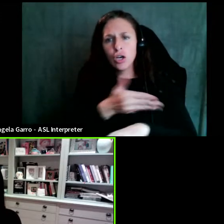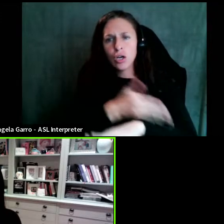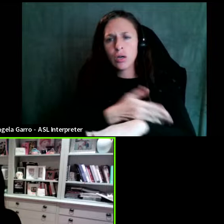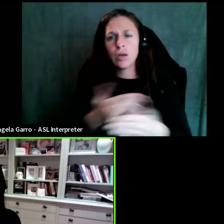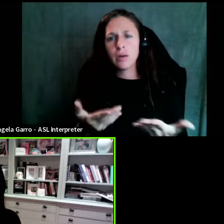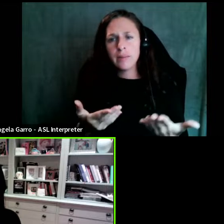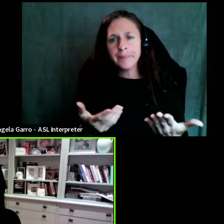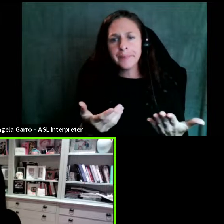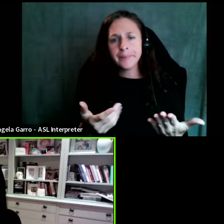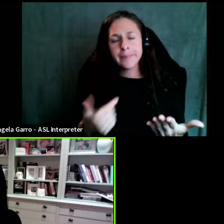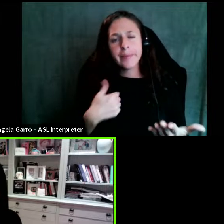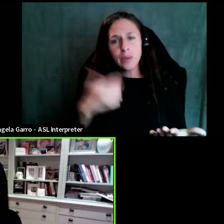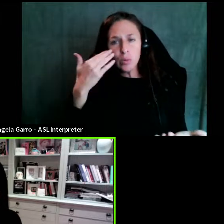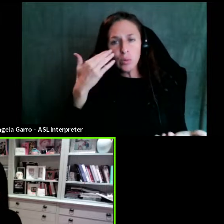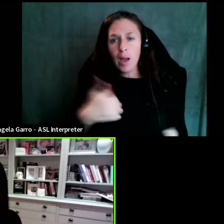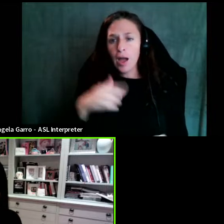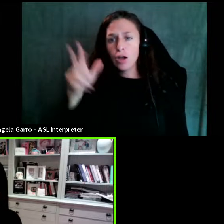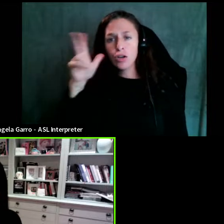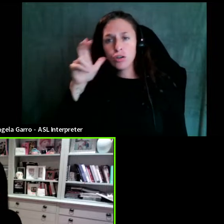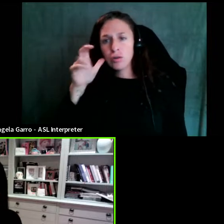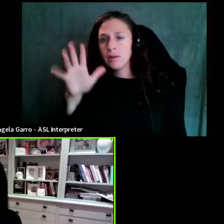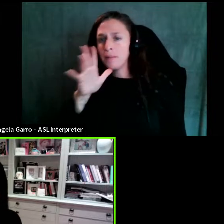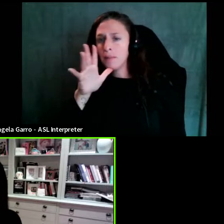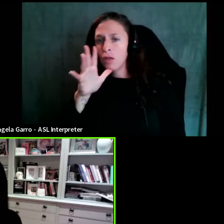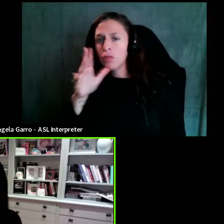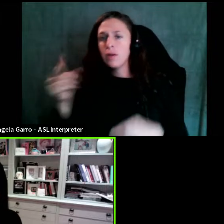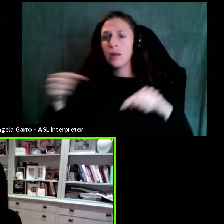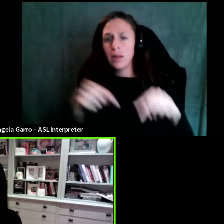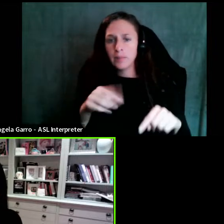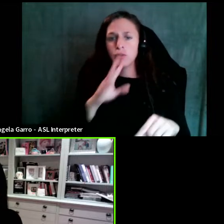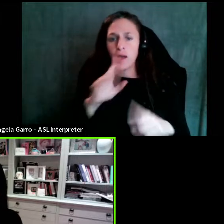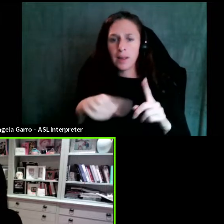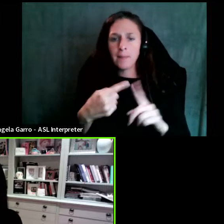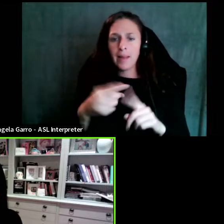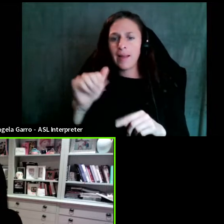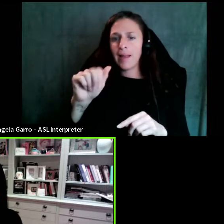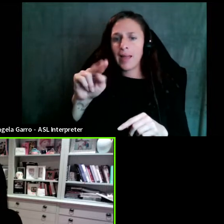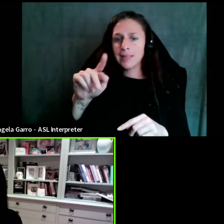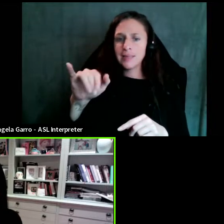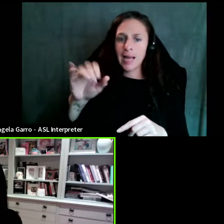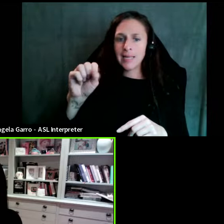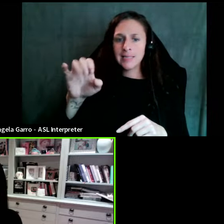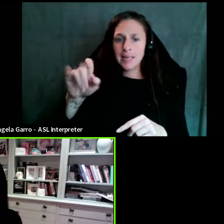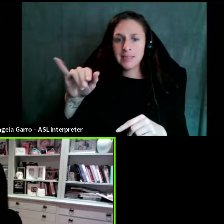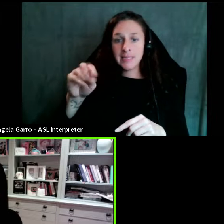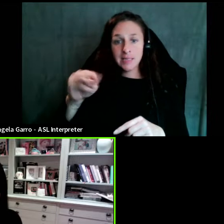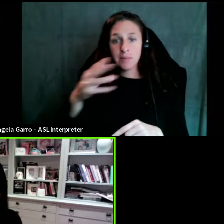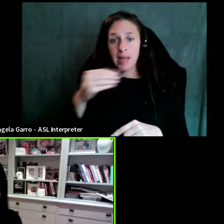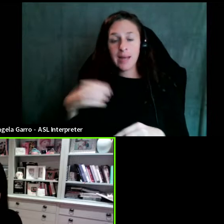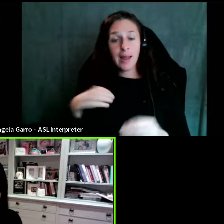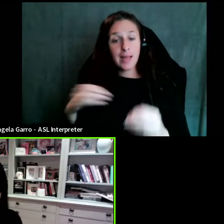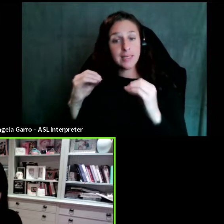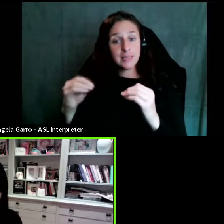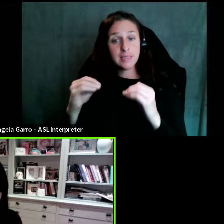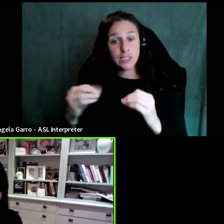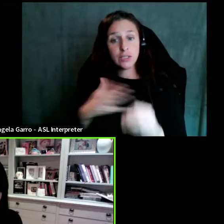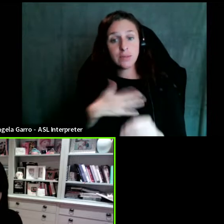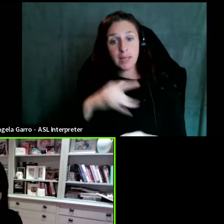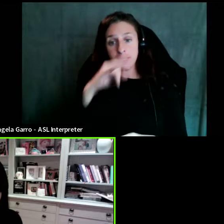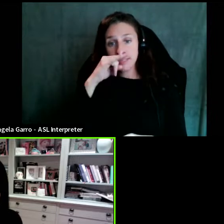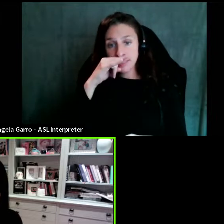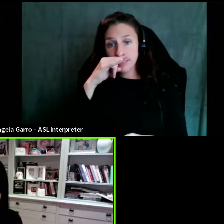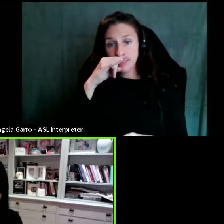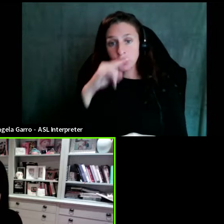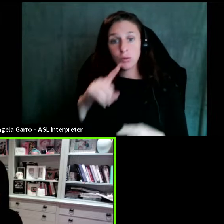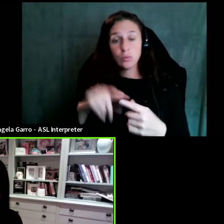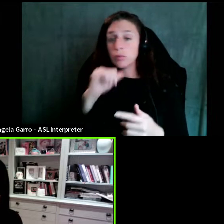I heard the mother come on talking about anti-Semitism, and I teach my kids to